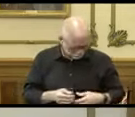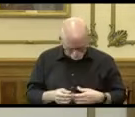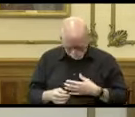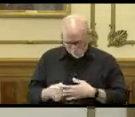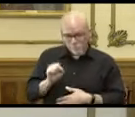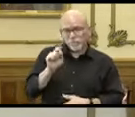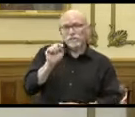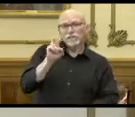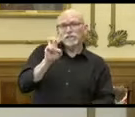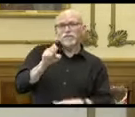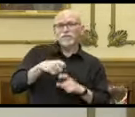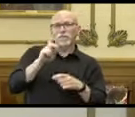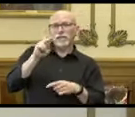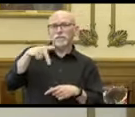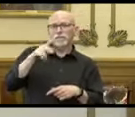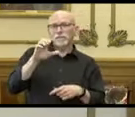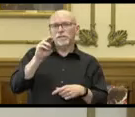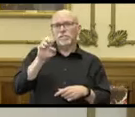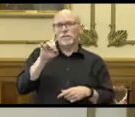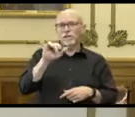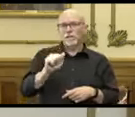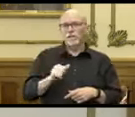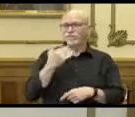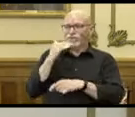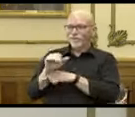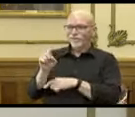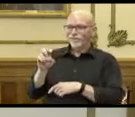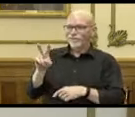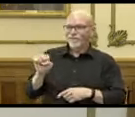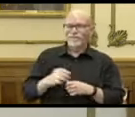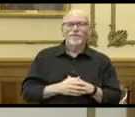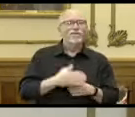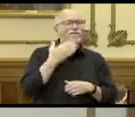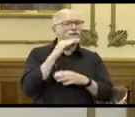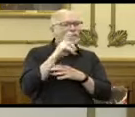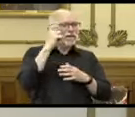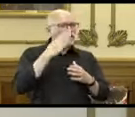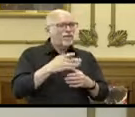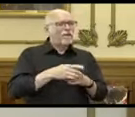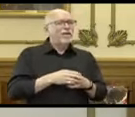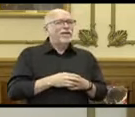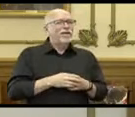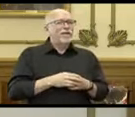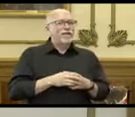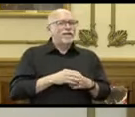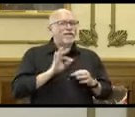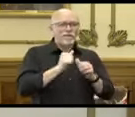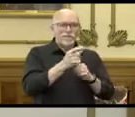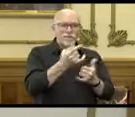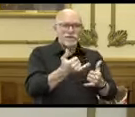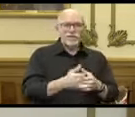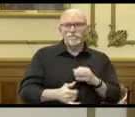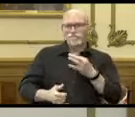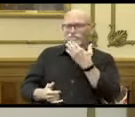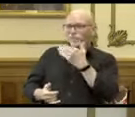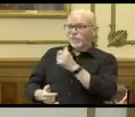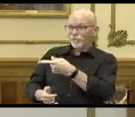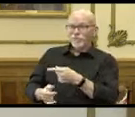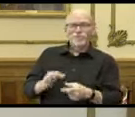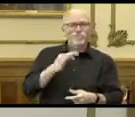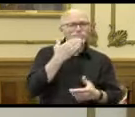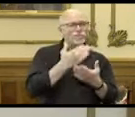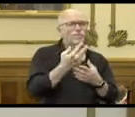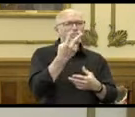with KPC Media. Good afternoon, Steve. Good afternoon. How are you doing today? Good. How are you? Good. Two